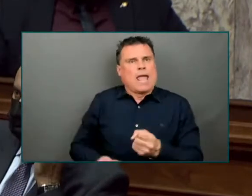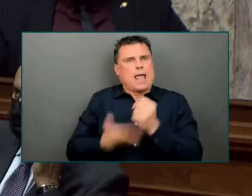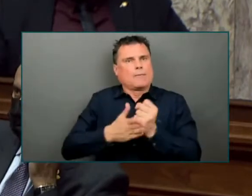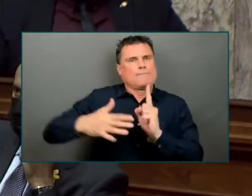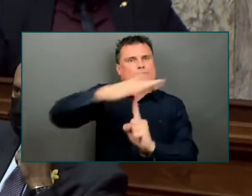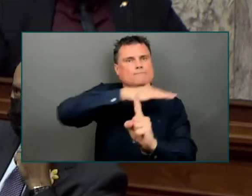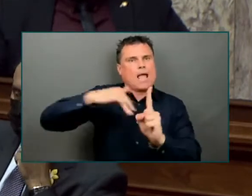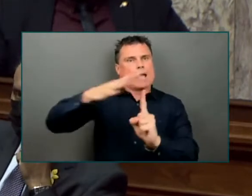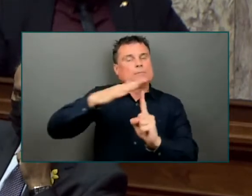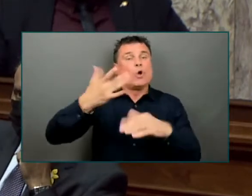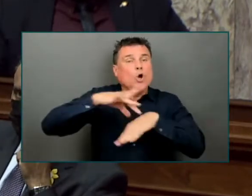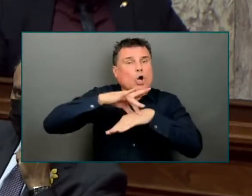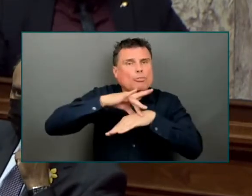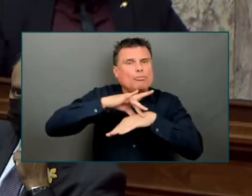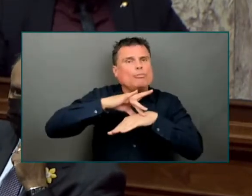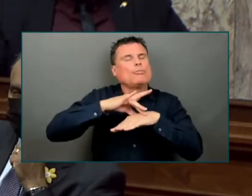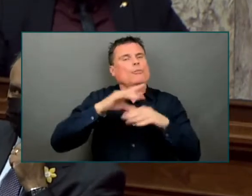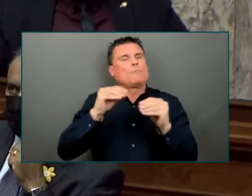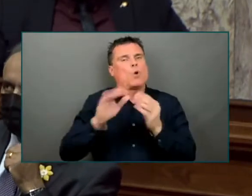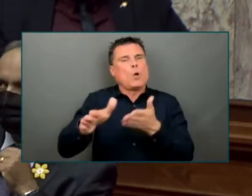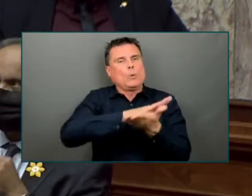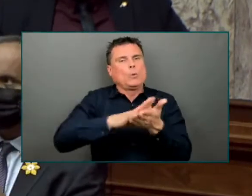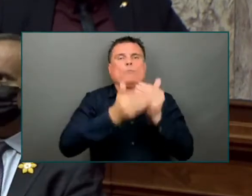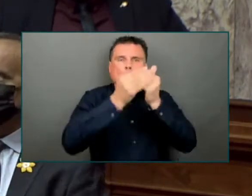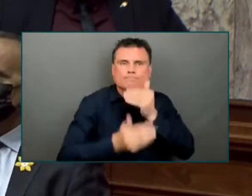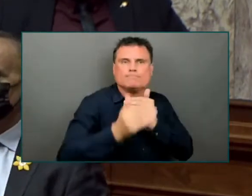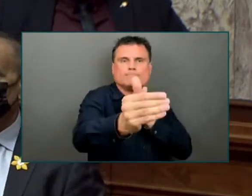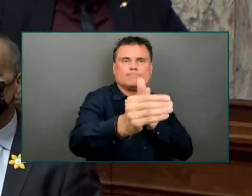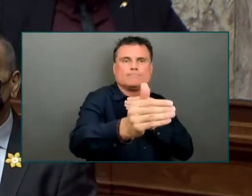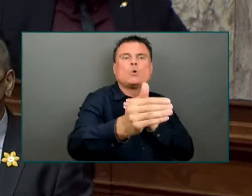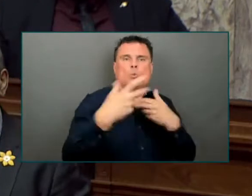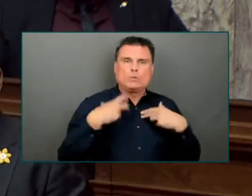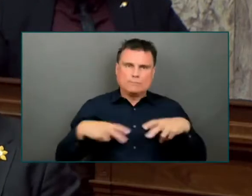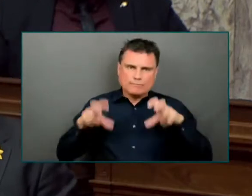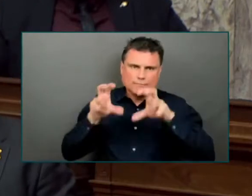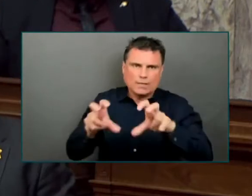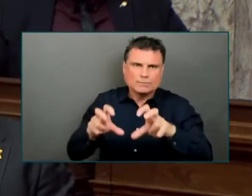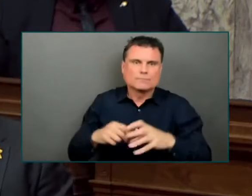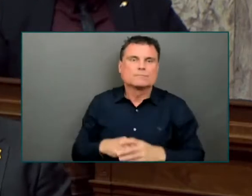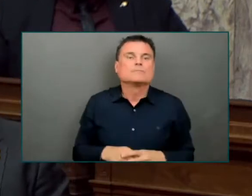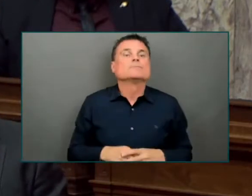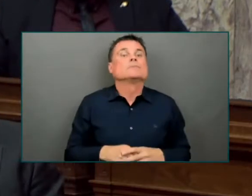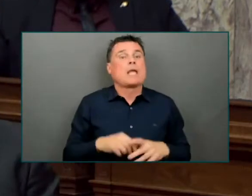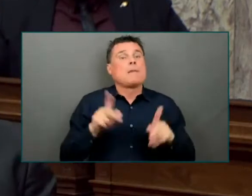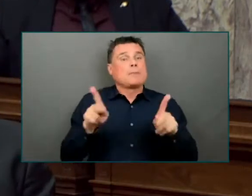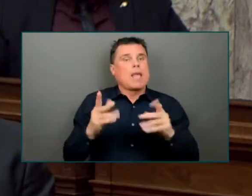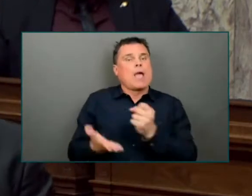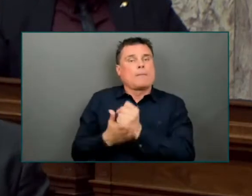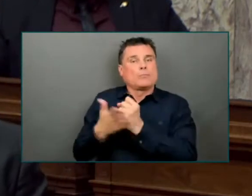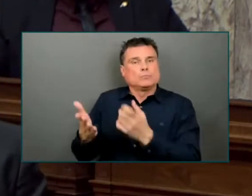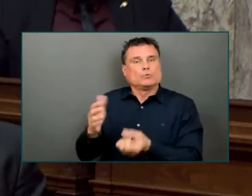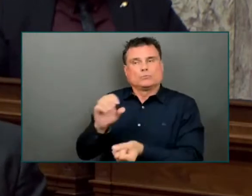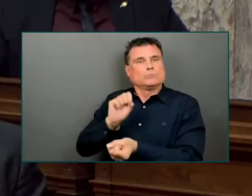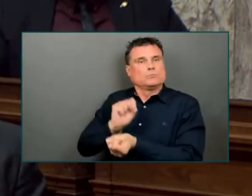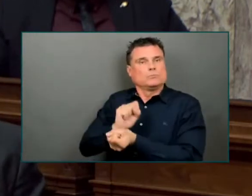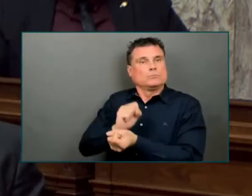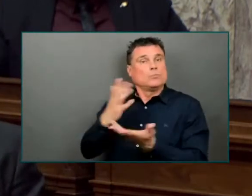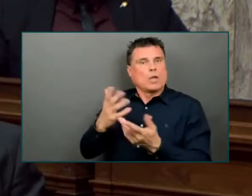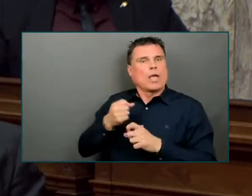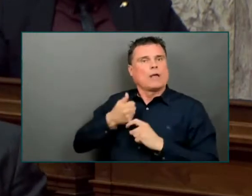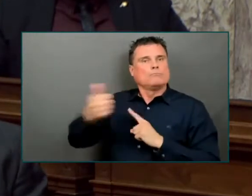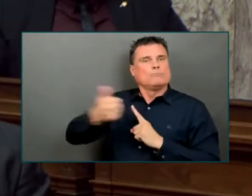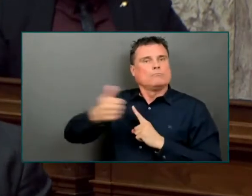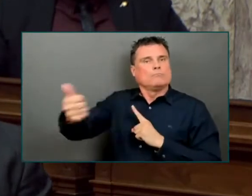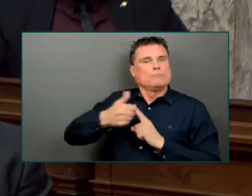transportation options while saving money. As of tomorrow, Mr. Speaker, new purchasers of e-bikes will no